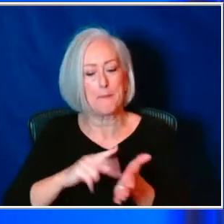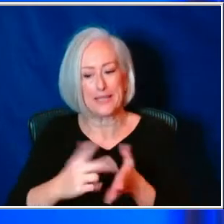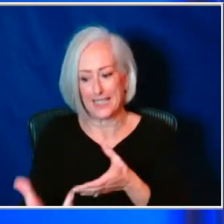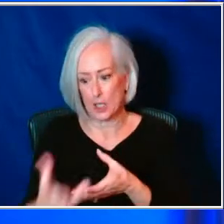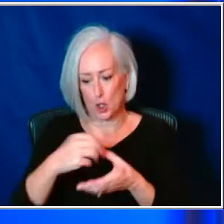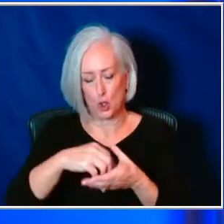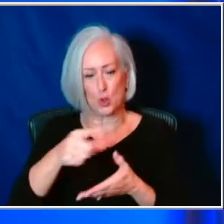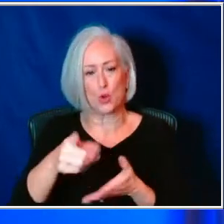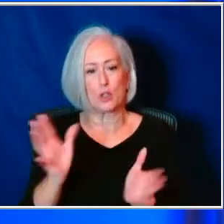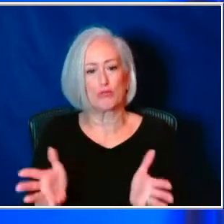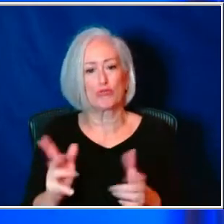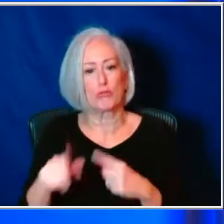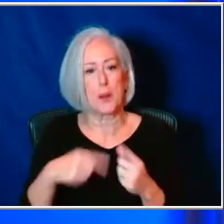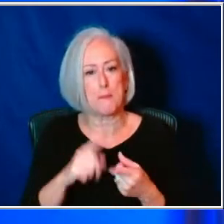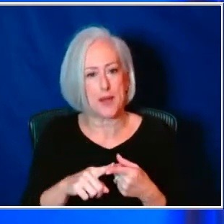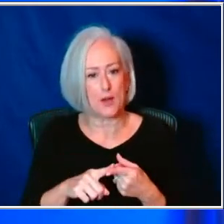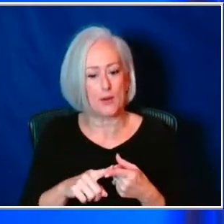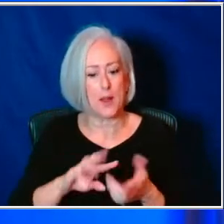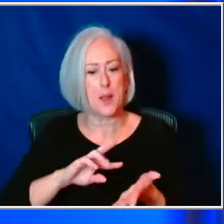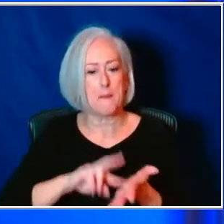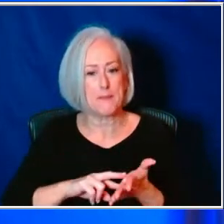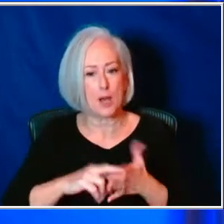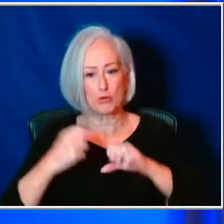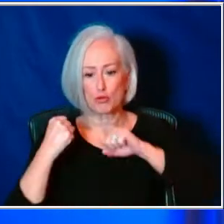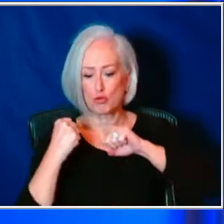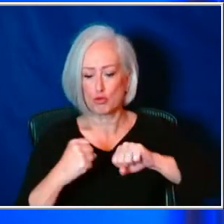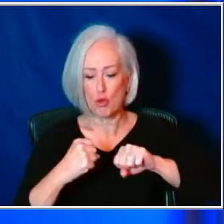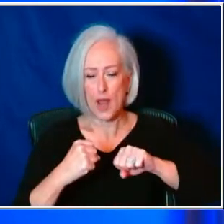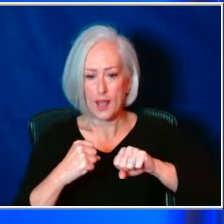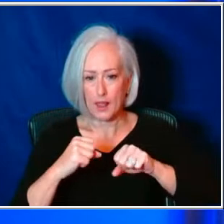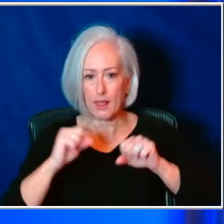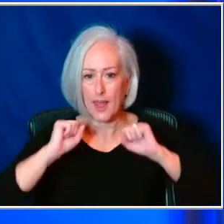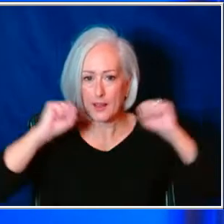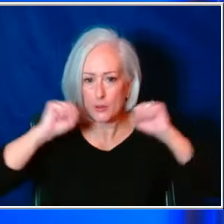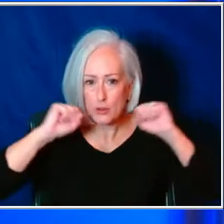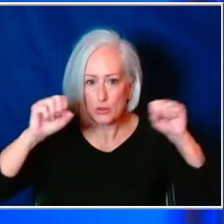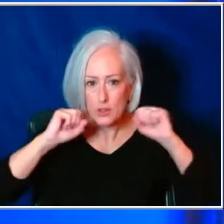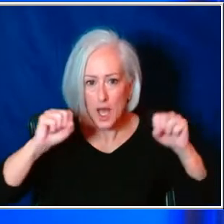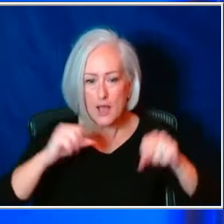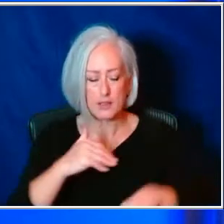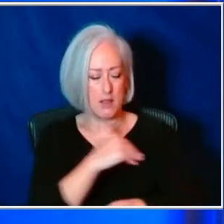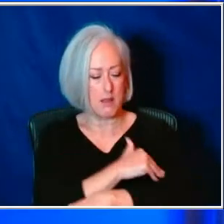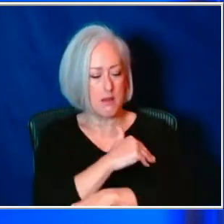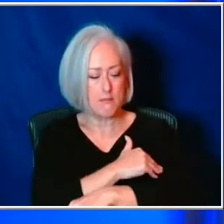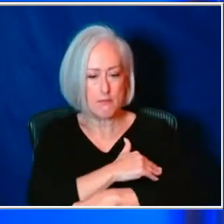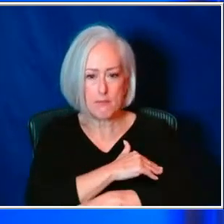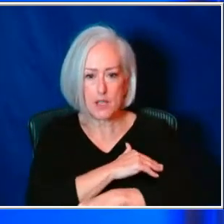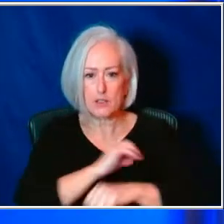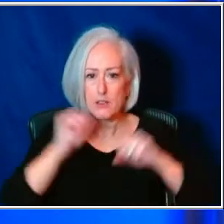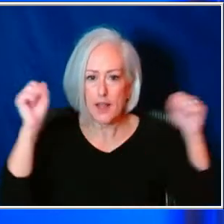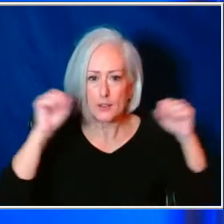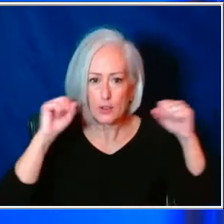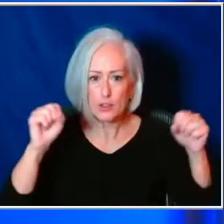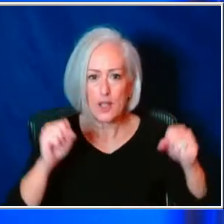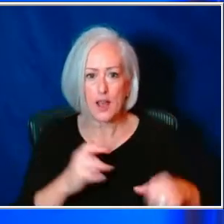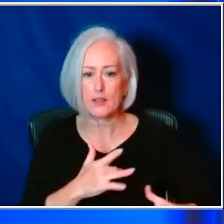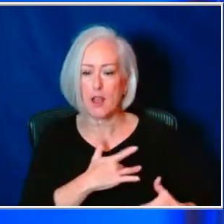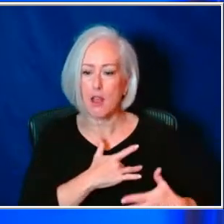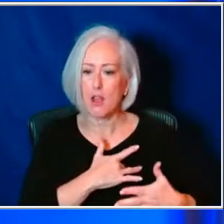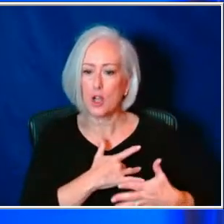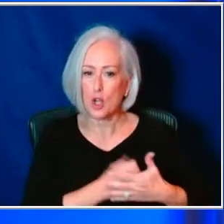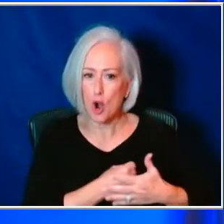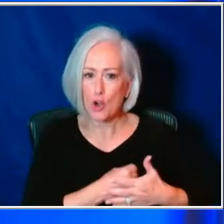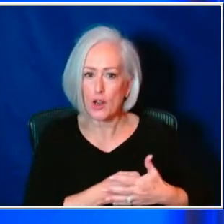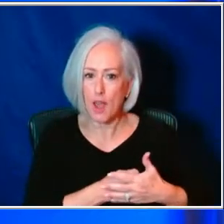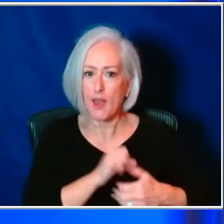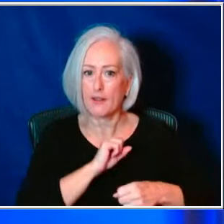of strength work, muscle work, getting some cardiac activity, that those are all very evidence-based. But the